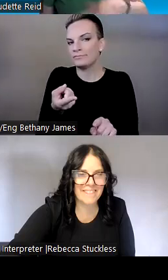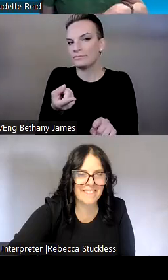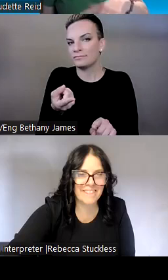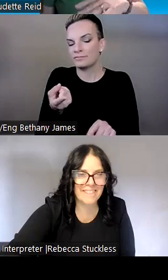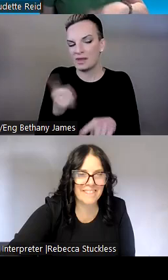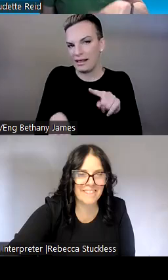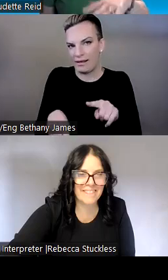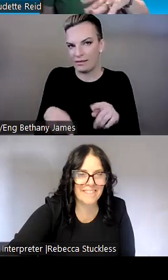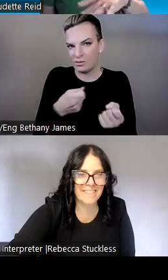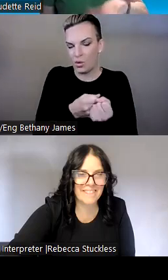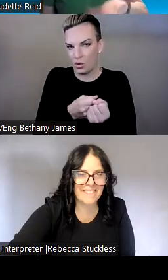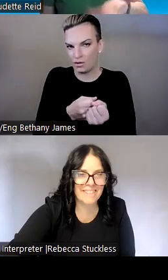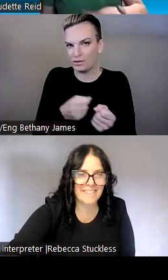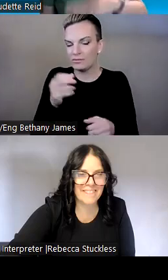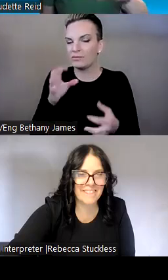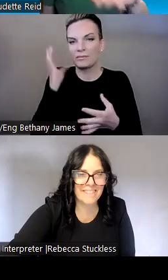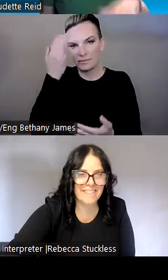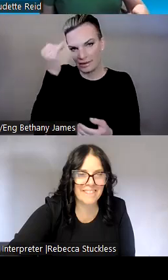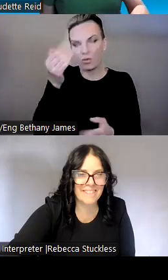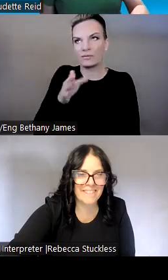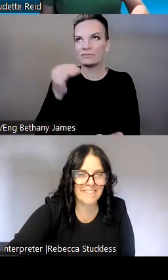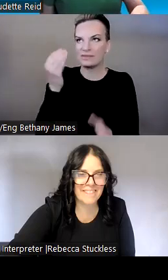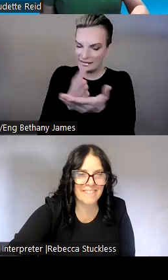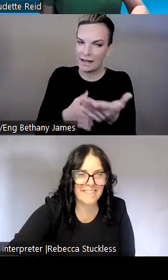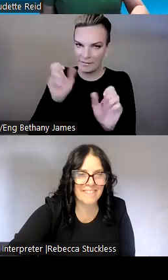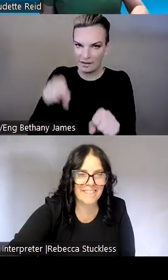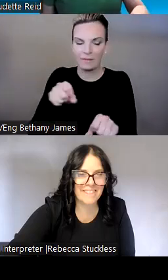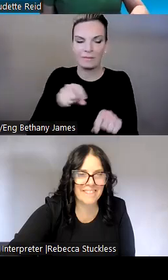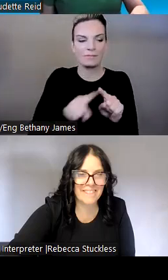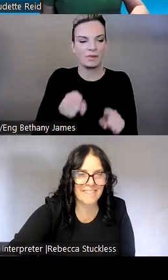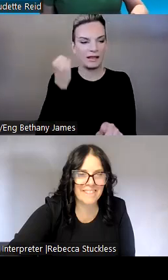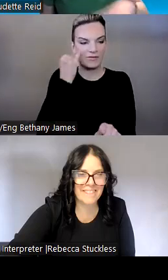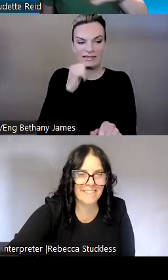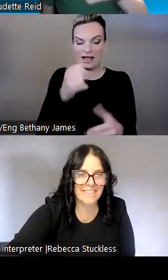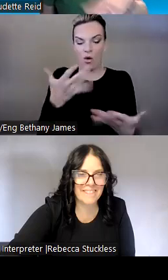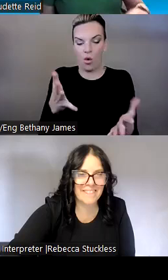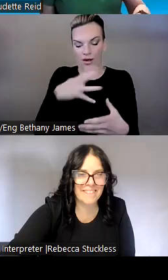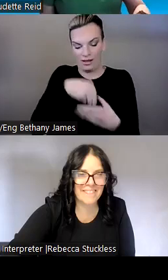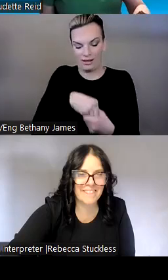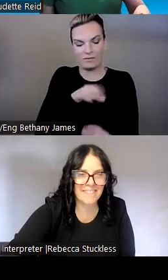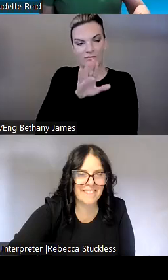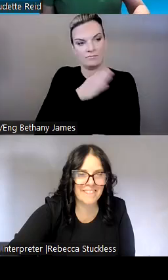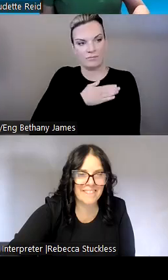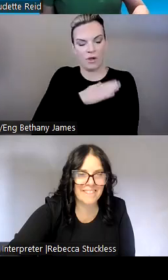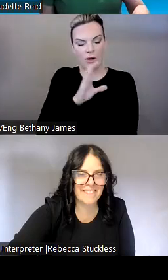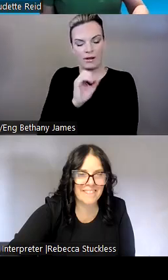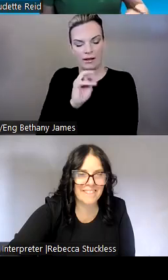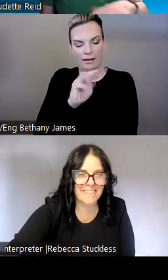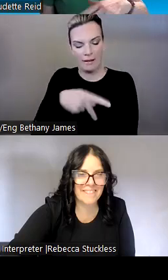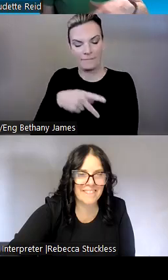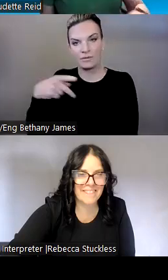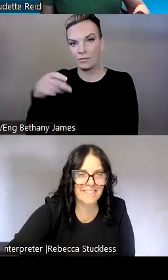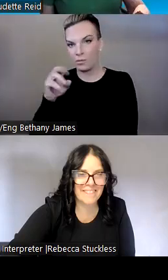your personal Apple ID and it causes a problem for your phone, they won't be able to help you fix